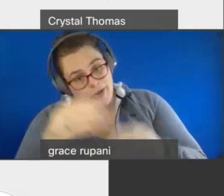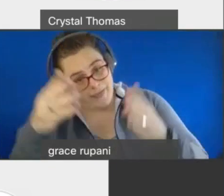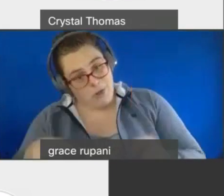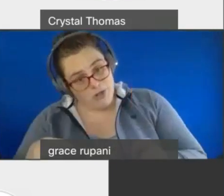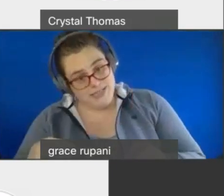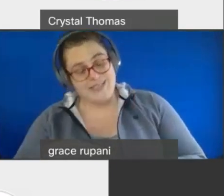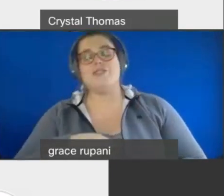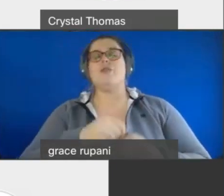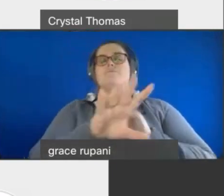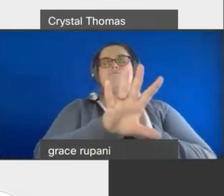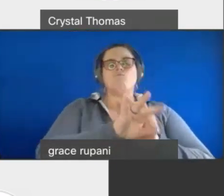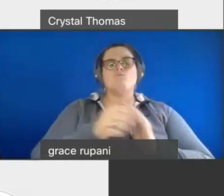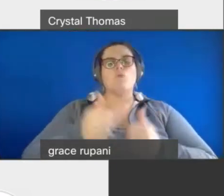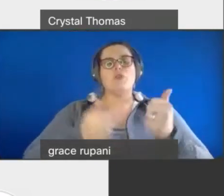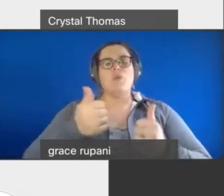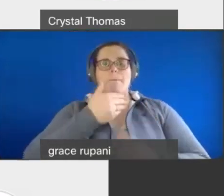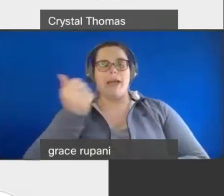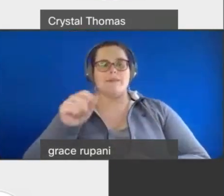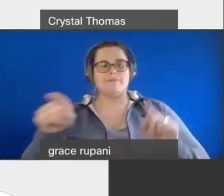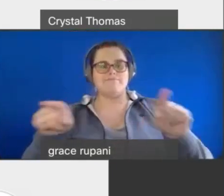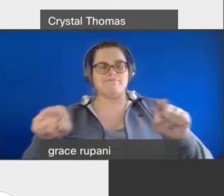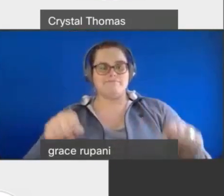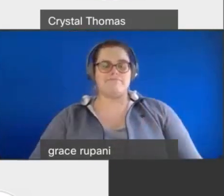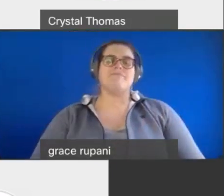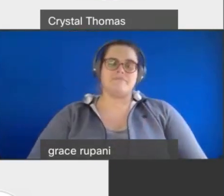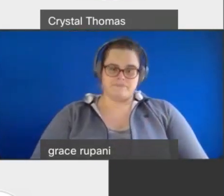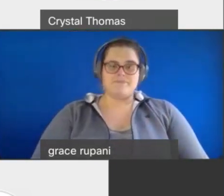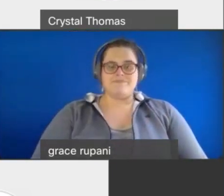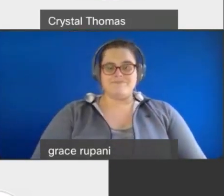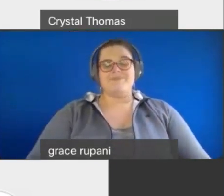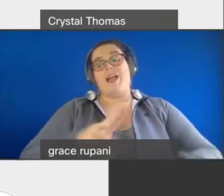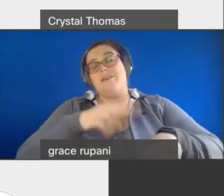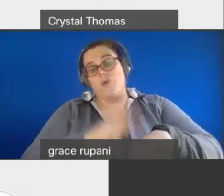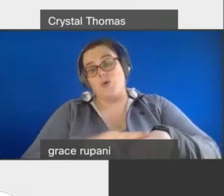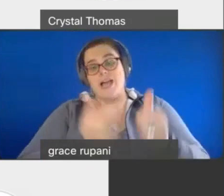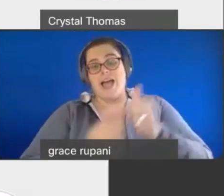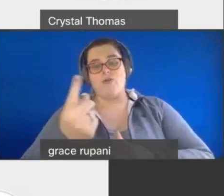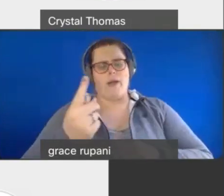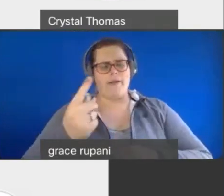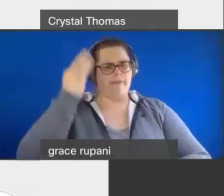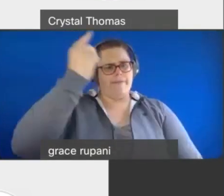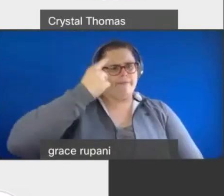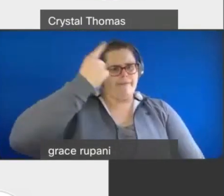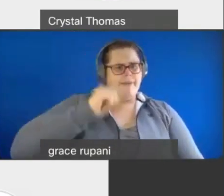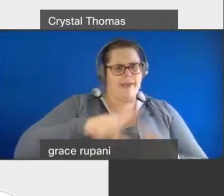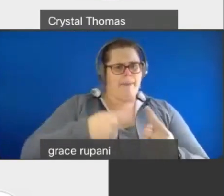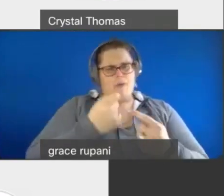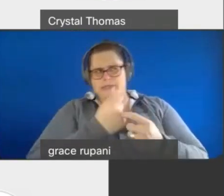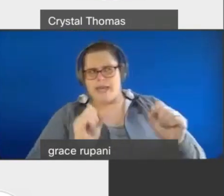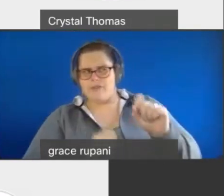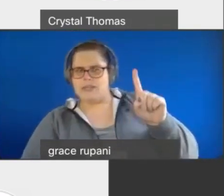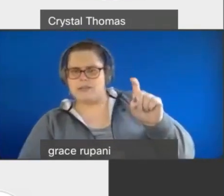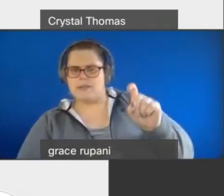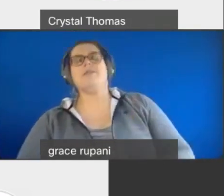which session is best for them. Now, of course, everyone wants to know about safety. Again, no more than